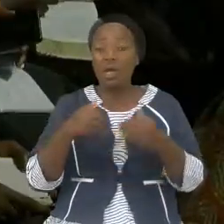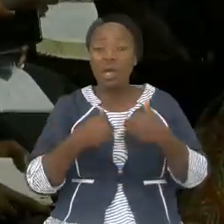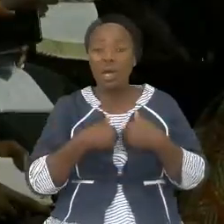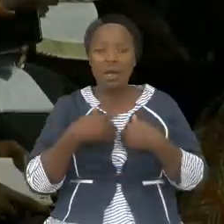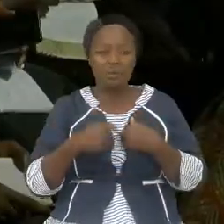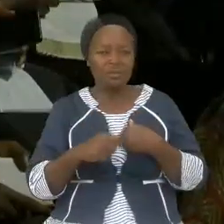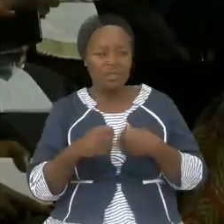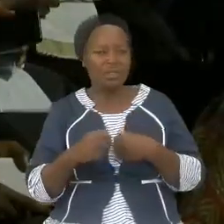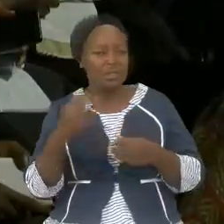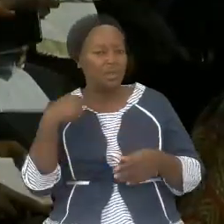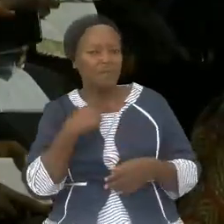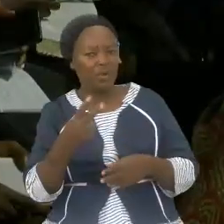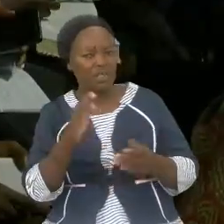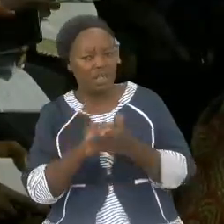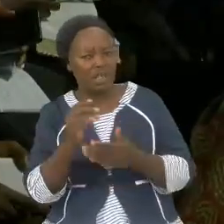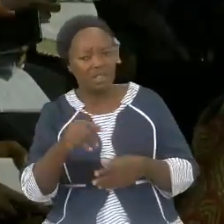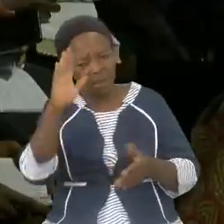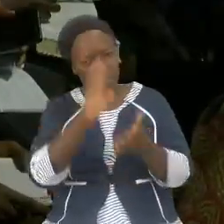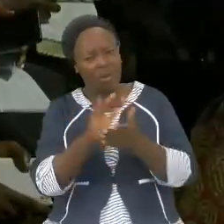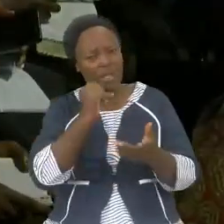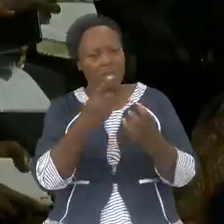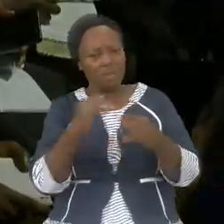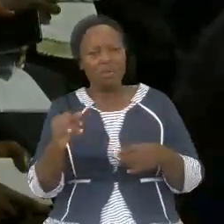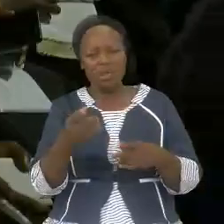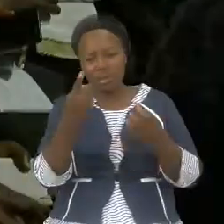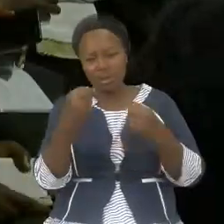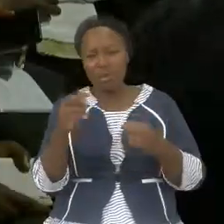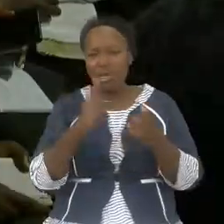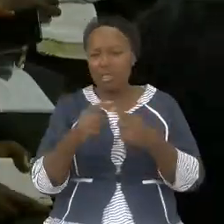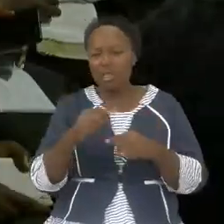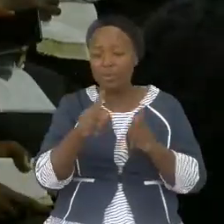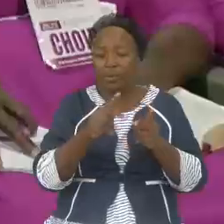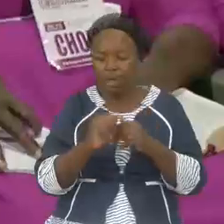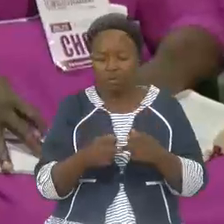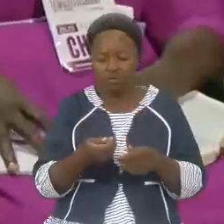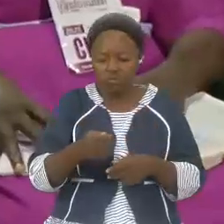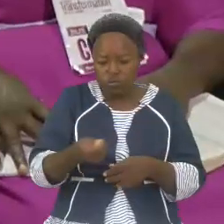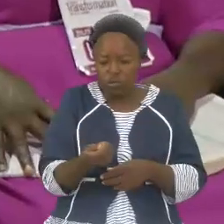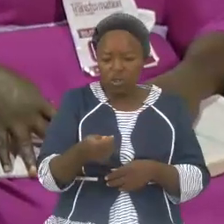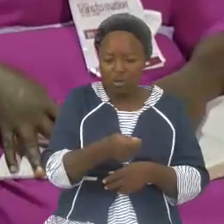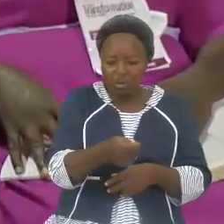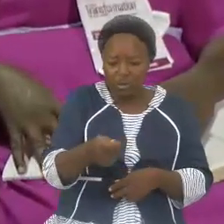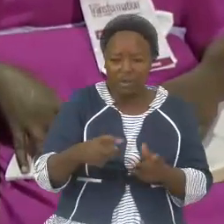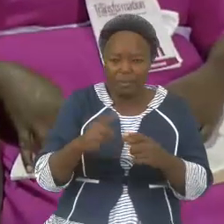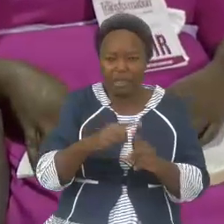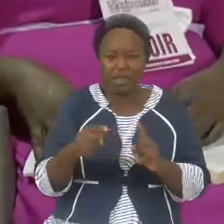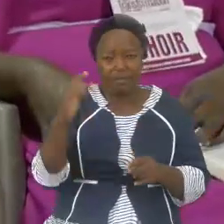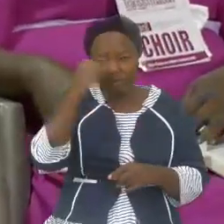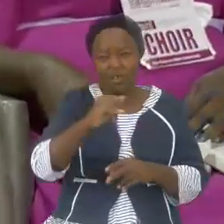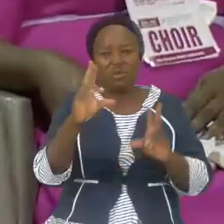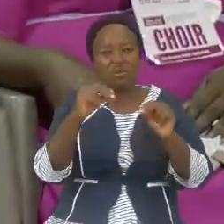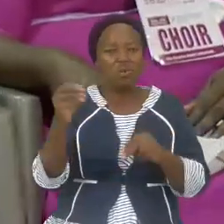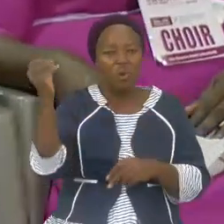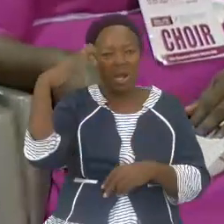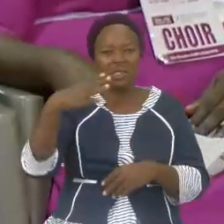is come. And the people, they trimmed their lamp, but the foolish, they had no light because they had